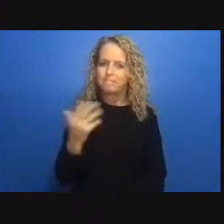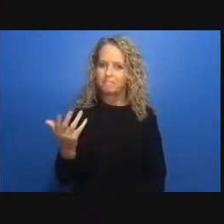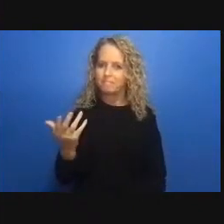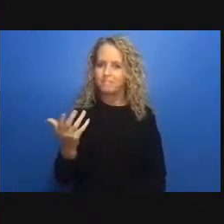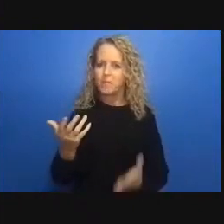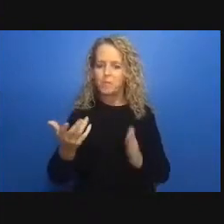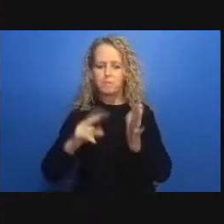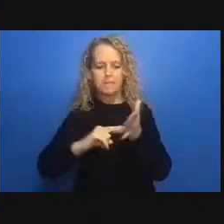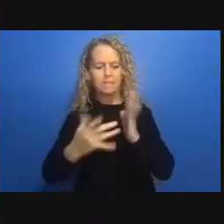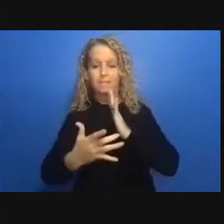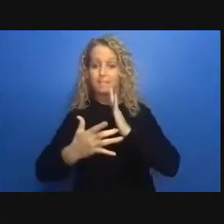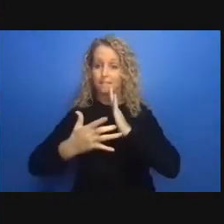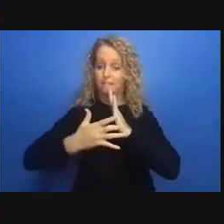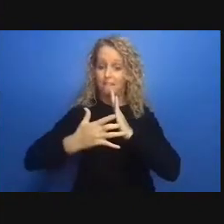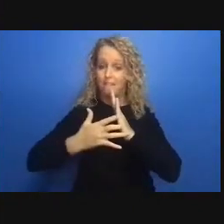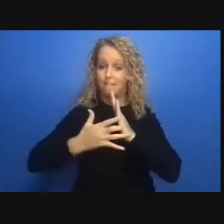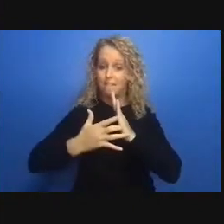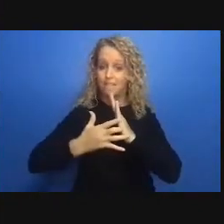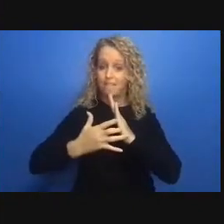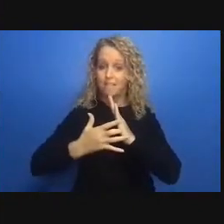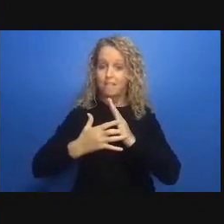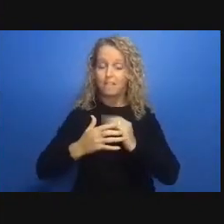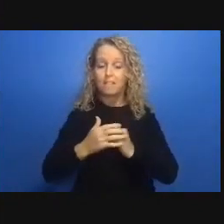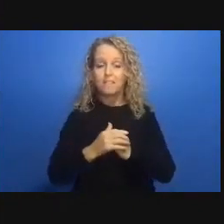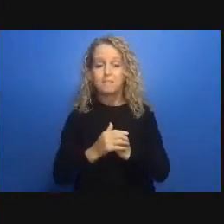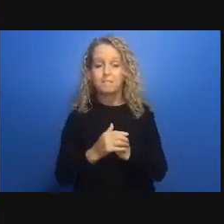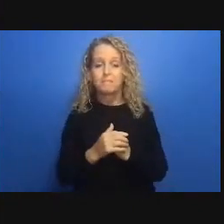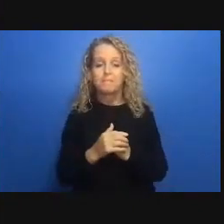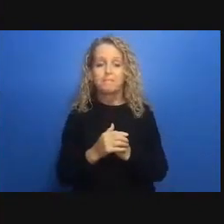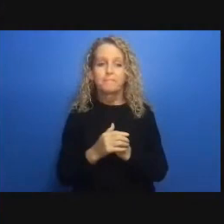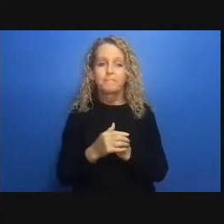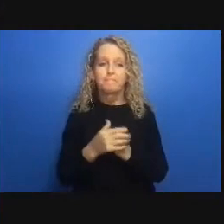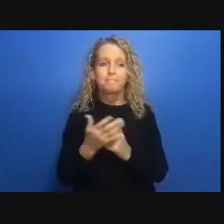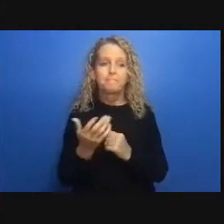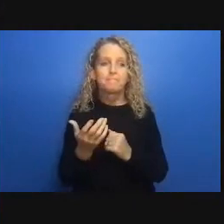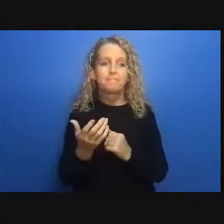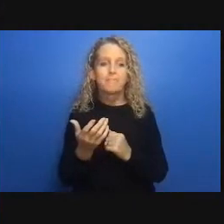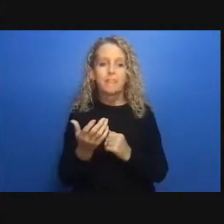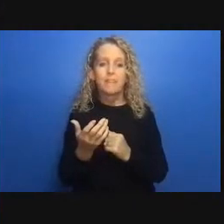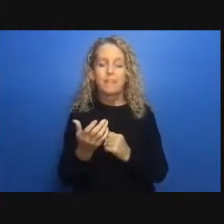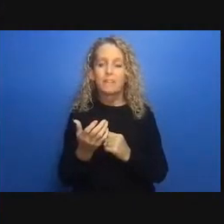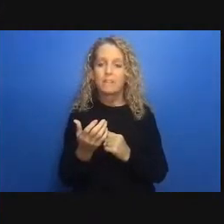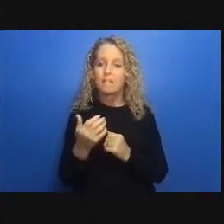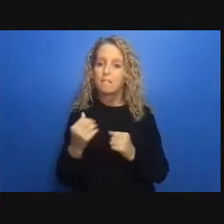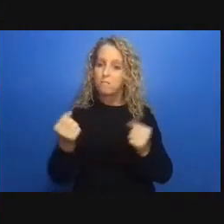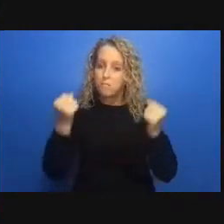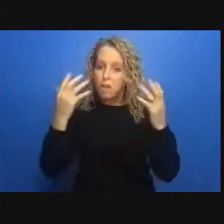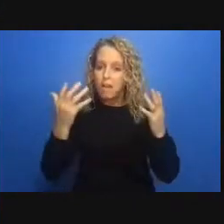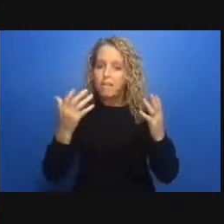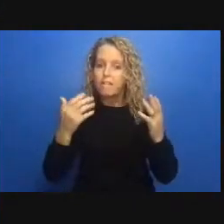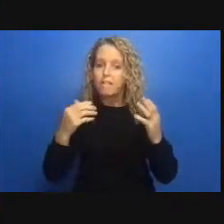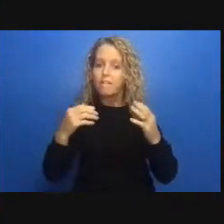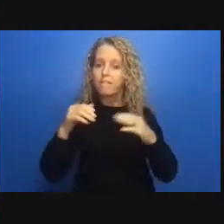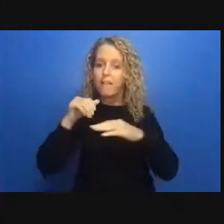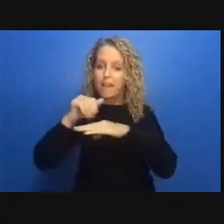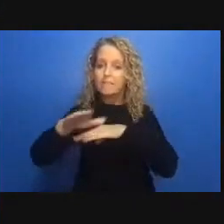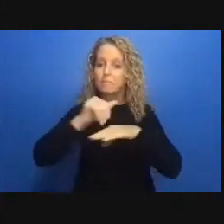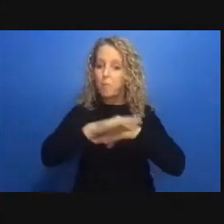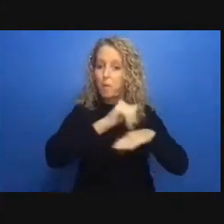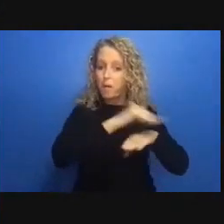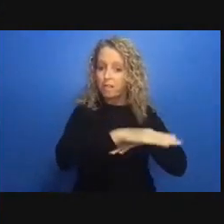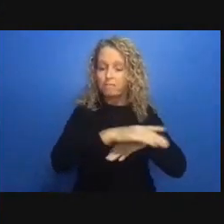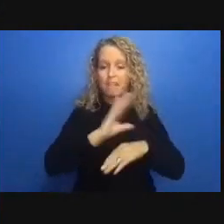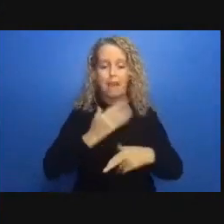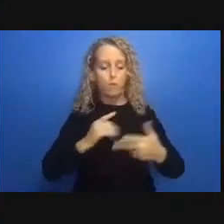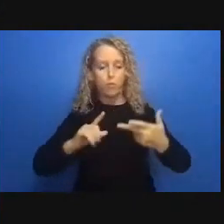area is producing a large amount of exports. It's actually our third largest exports. You have